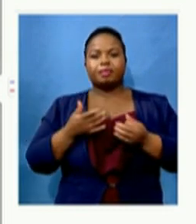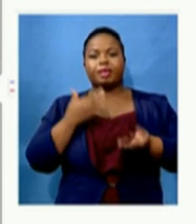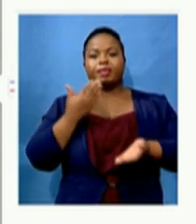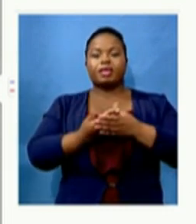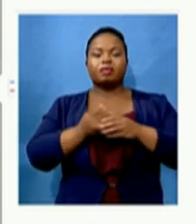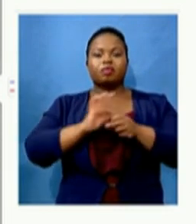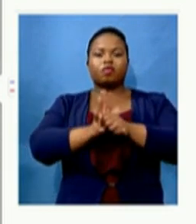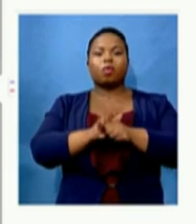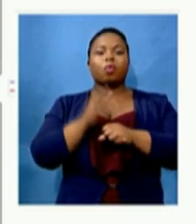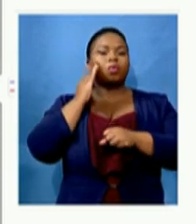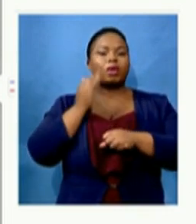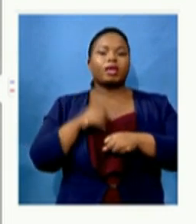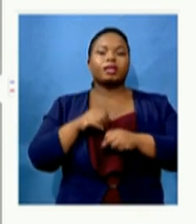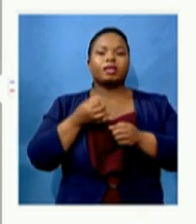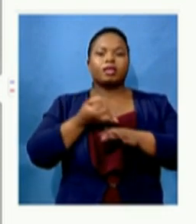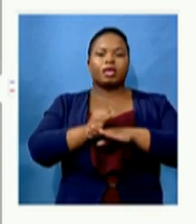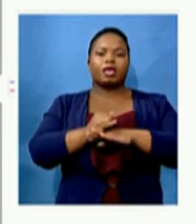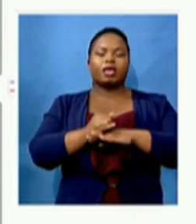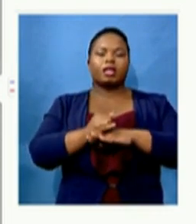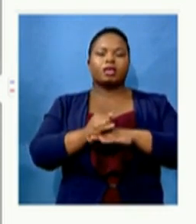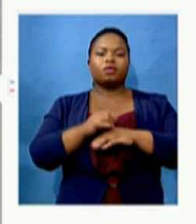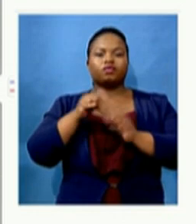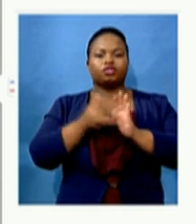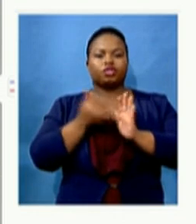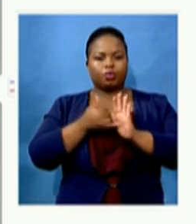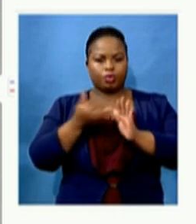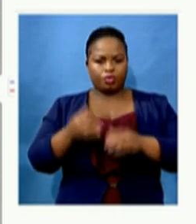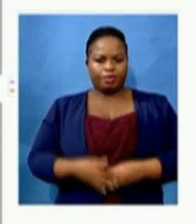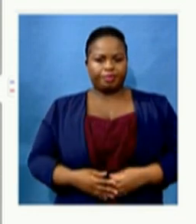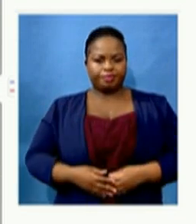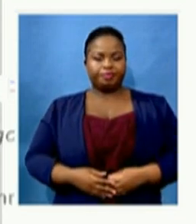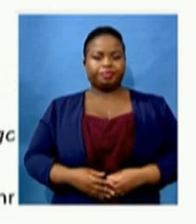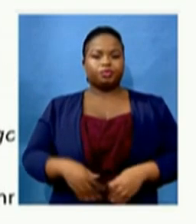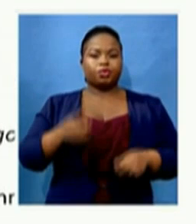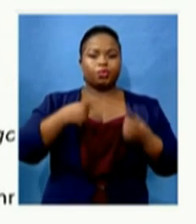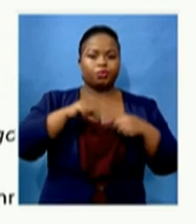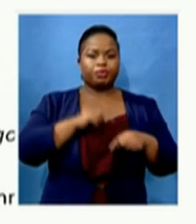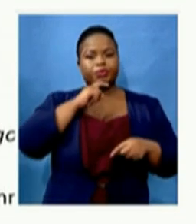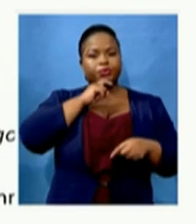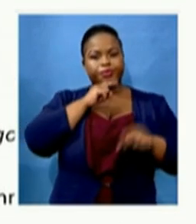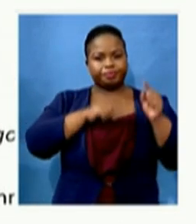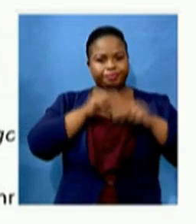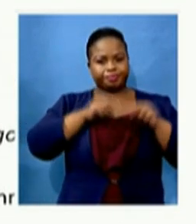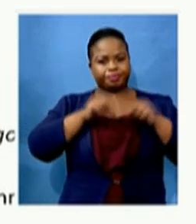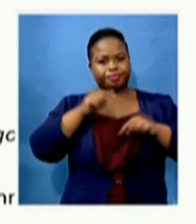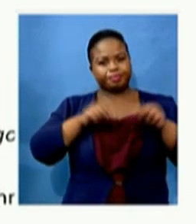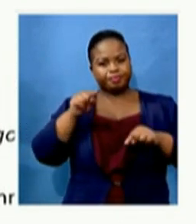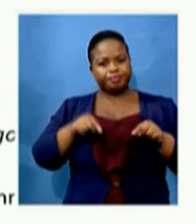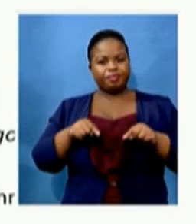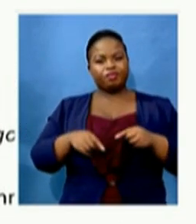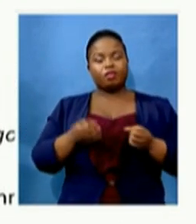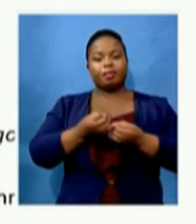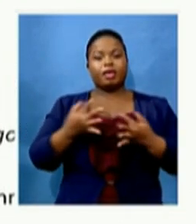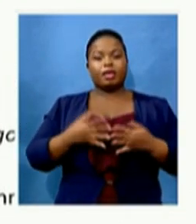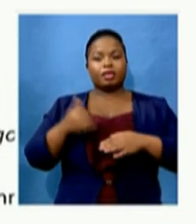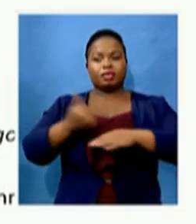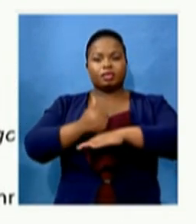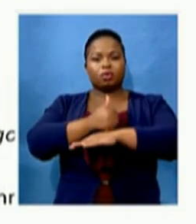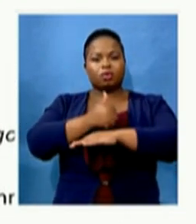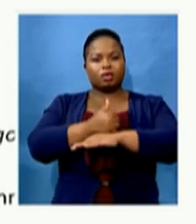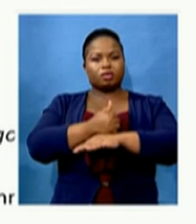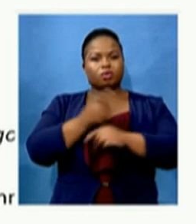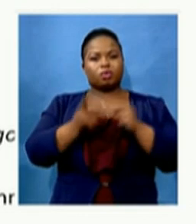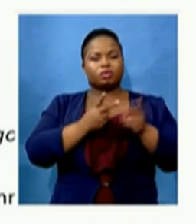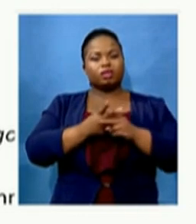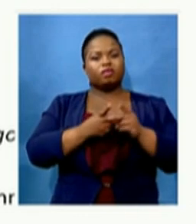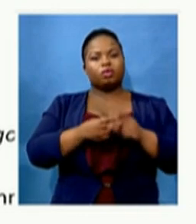have been used by a wide variety of stakeholders for a wide variety of purposes within the Department of Health. I won't